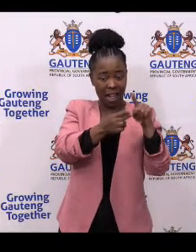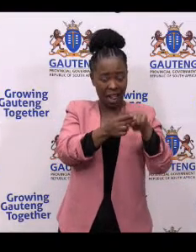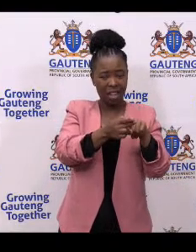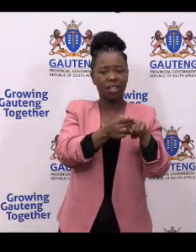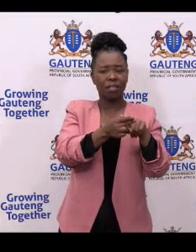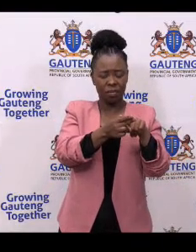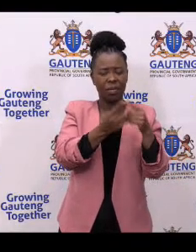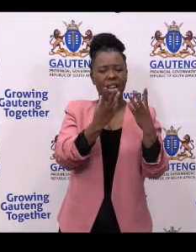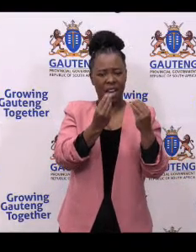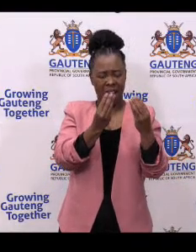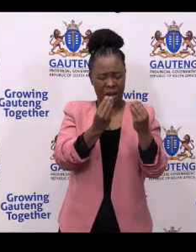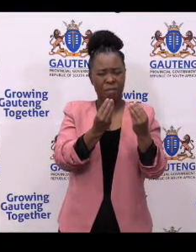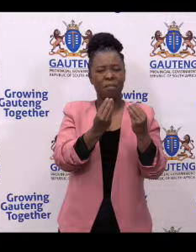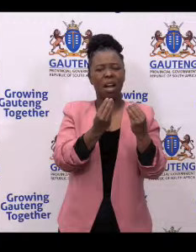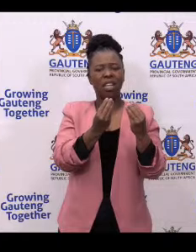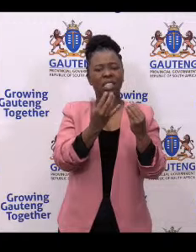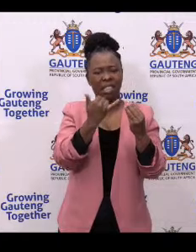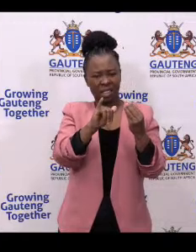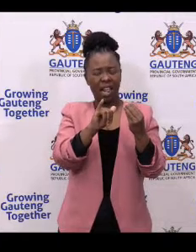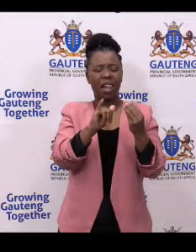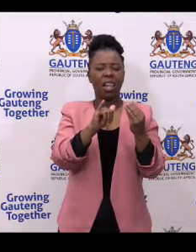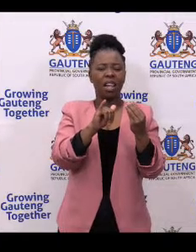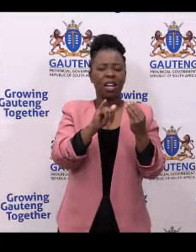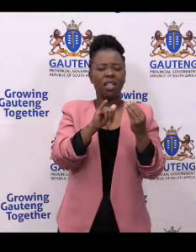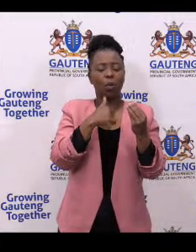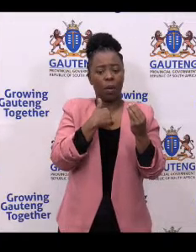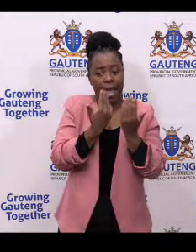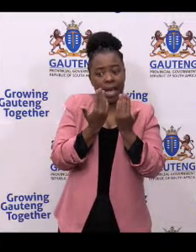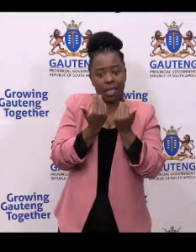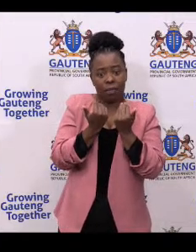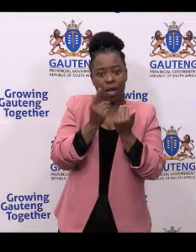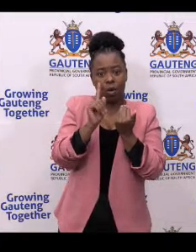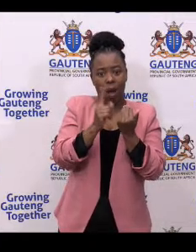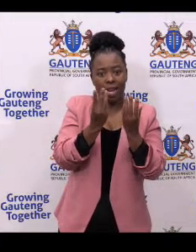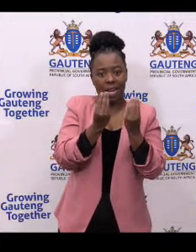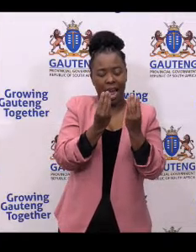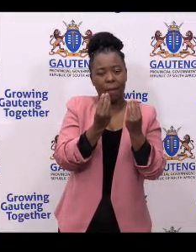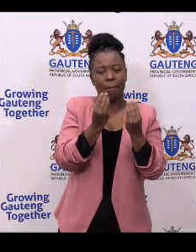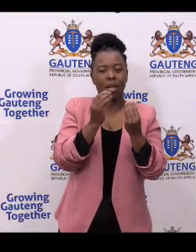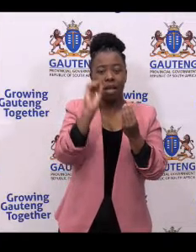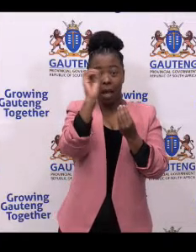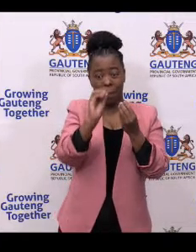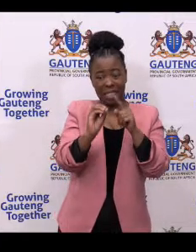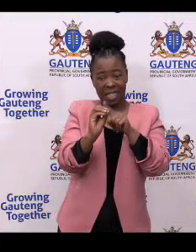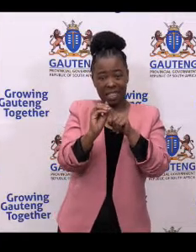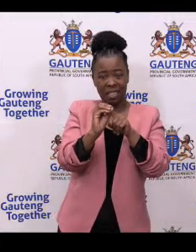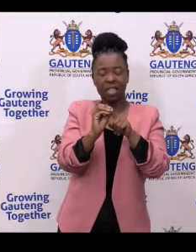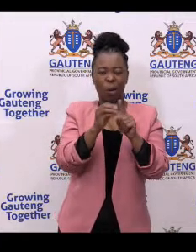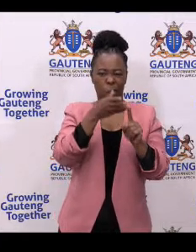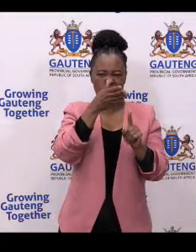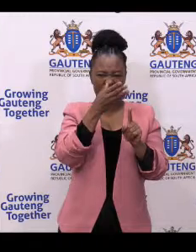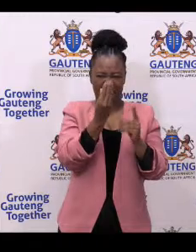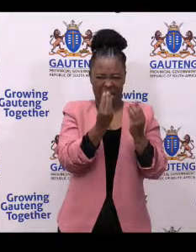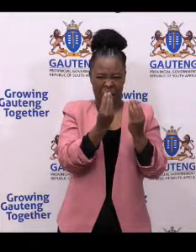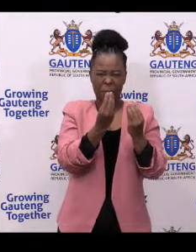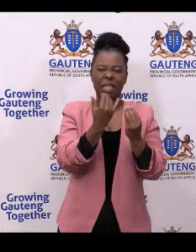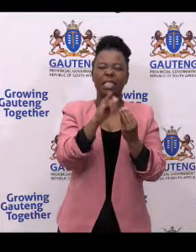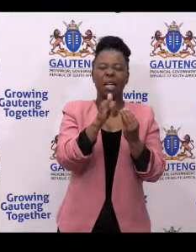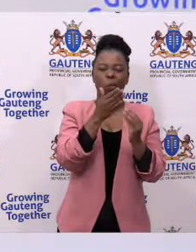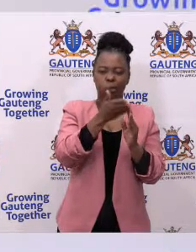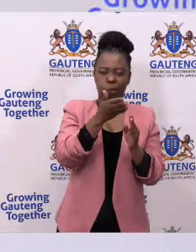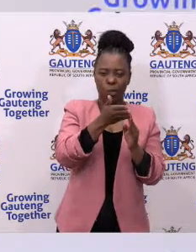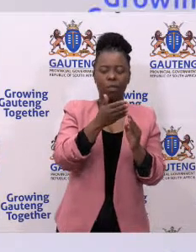constant within what we have been expecting in terms of the percentage, and those who in the main